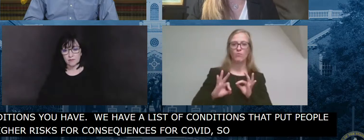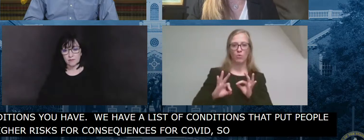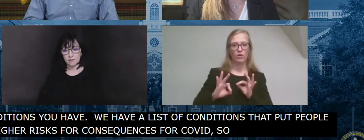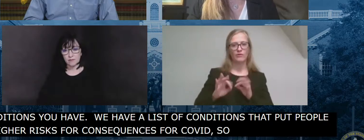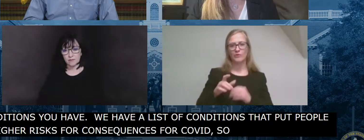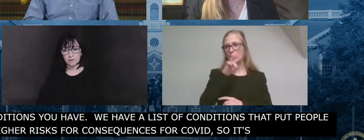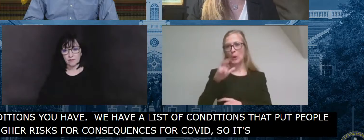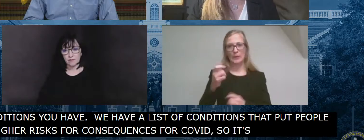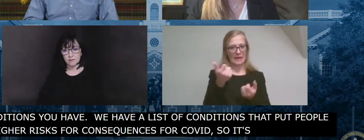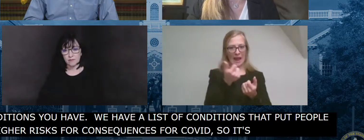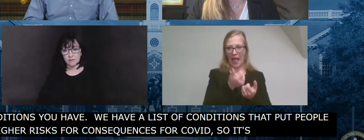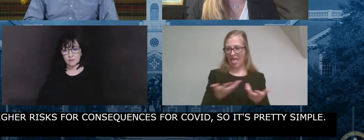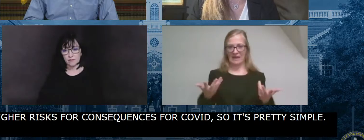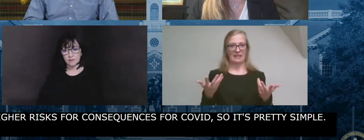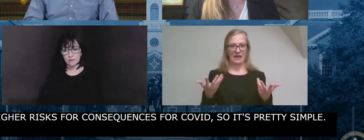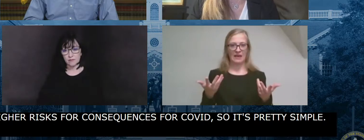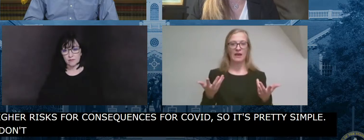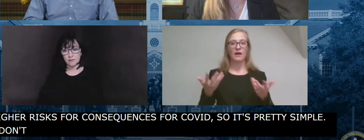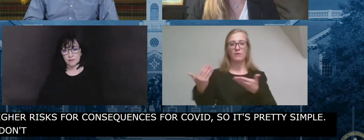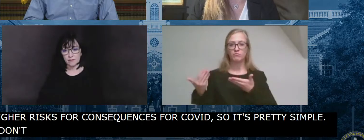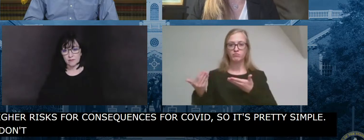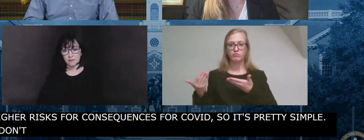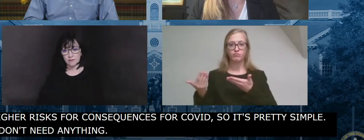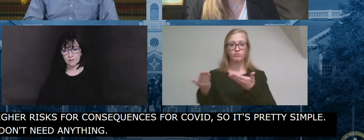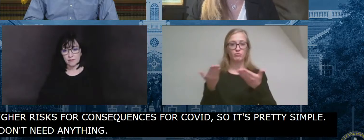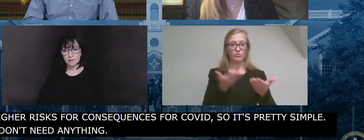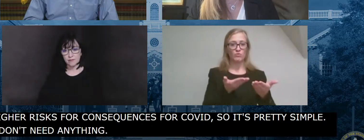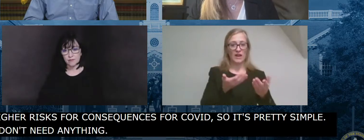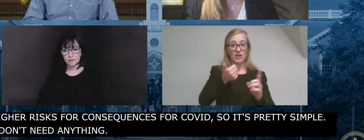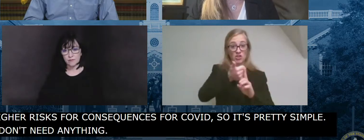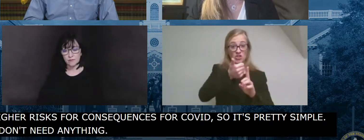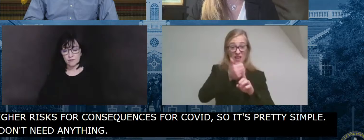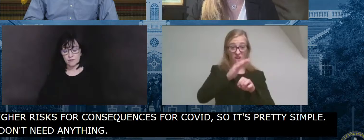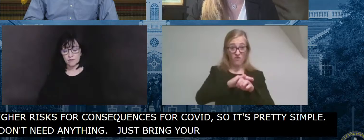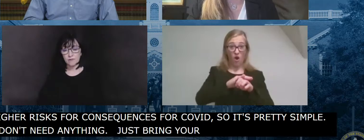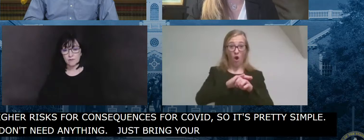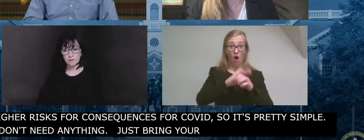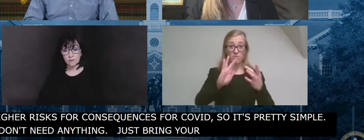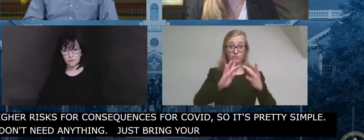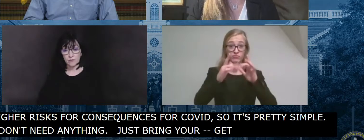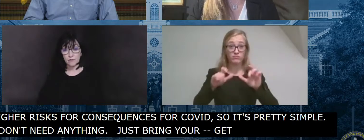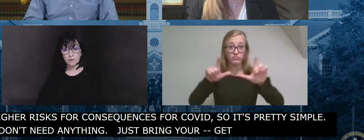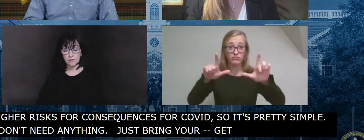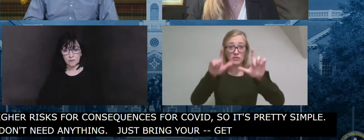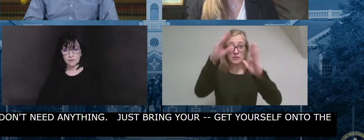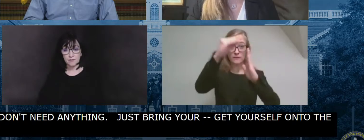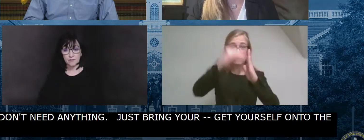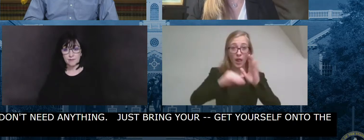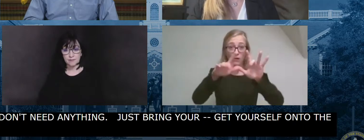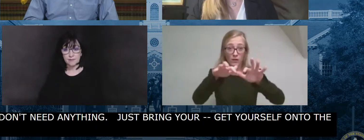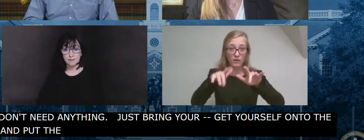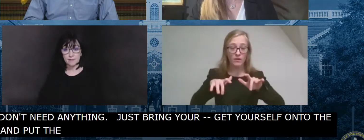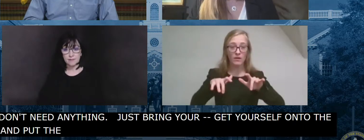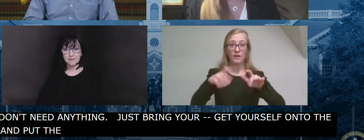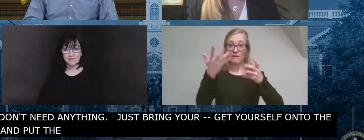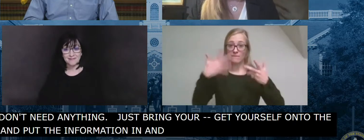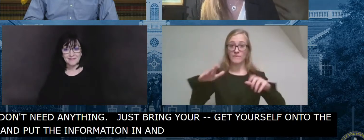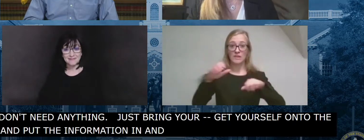need anything. Just bring your, get yourself onto the site and put the information in and then just push